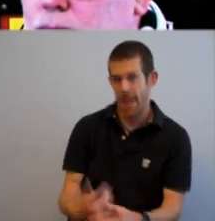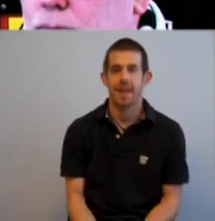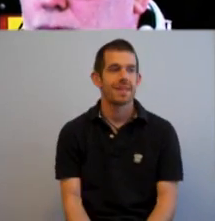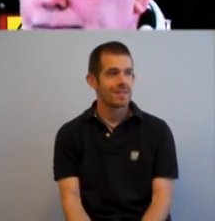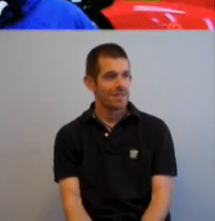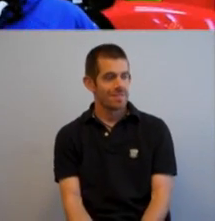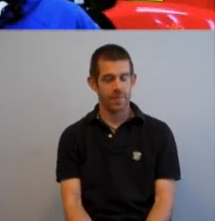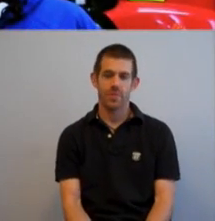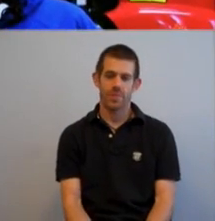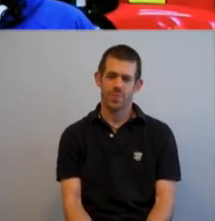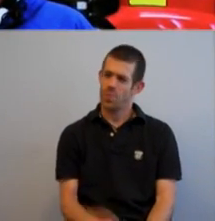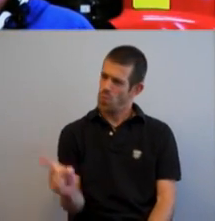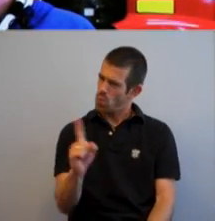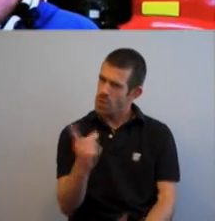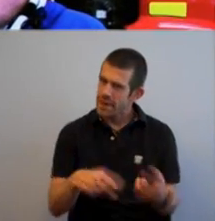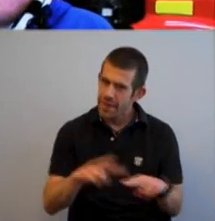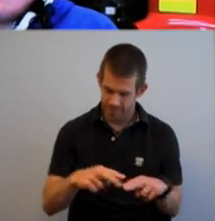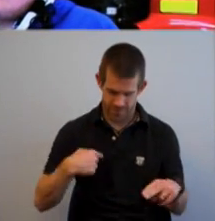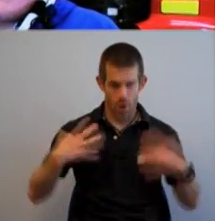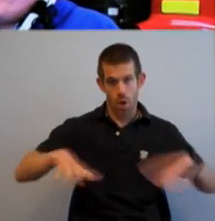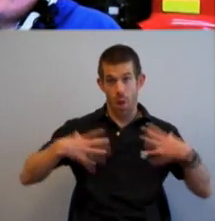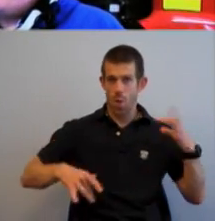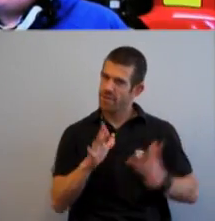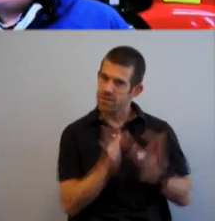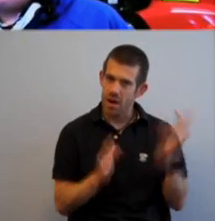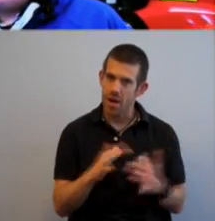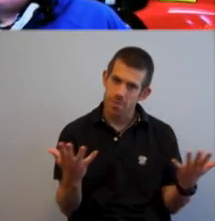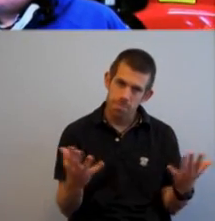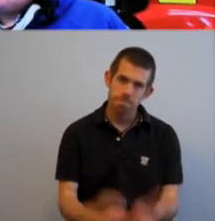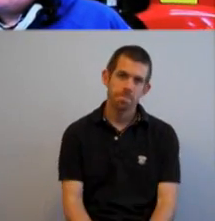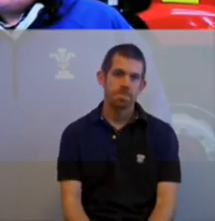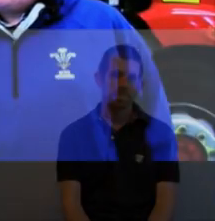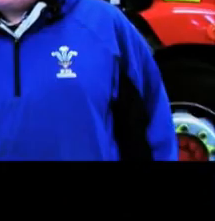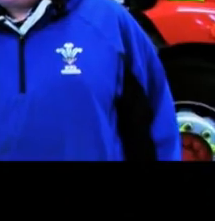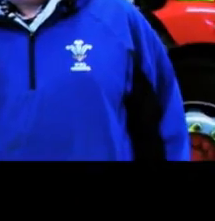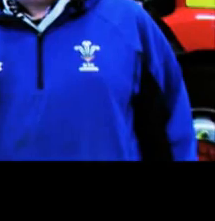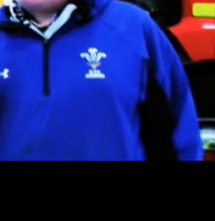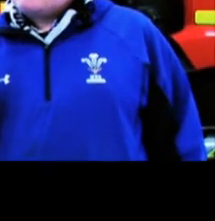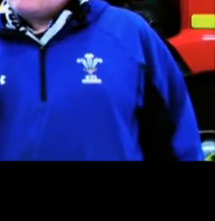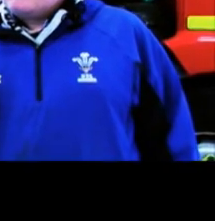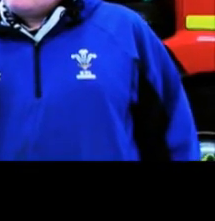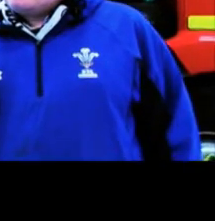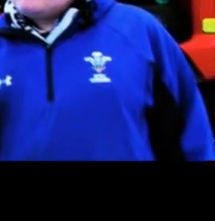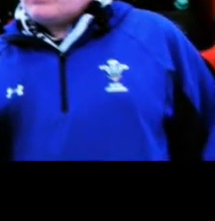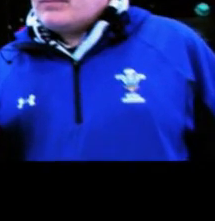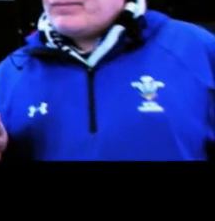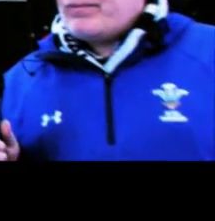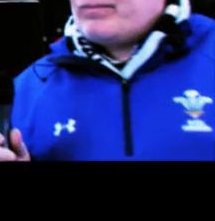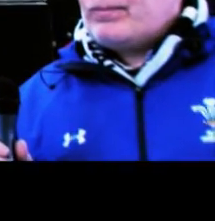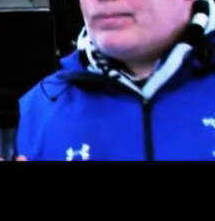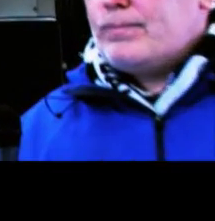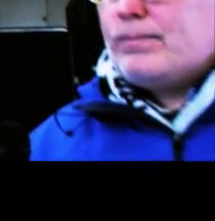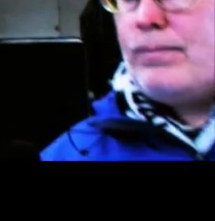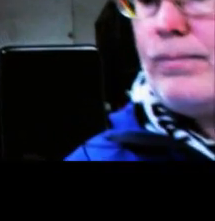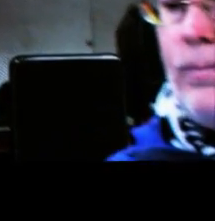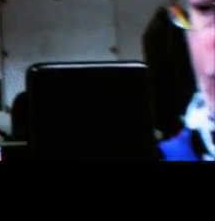room. What should I do if my clothes catch fire? This is very important. Again, the most important thing when we're thinking of your